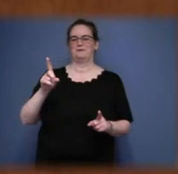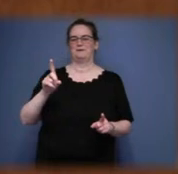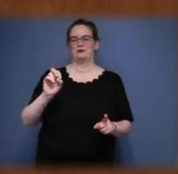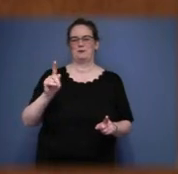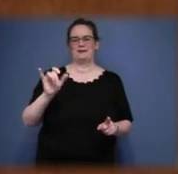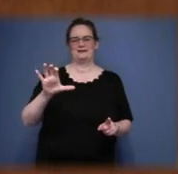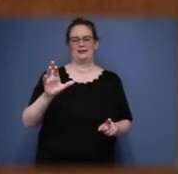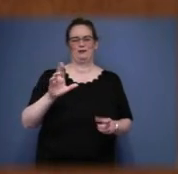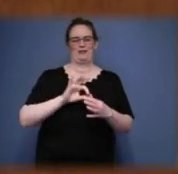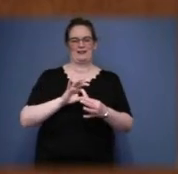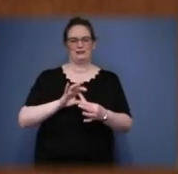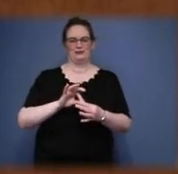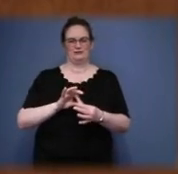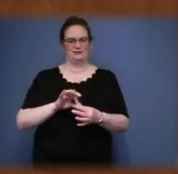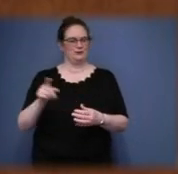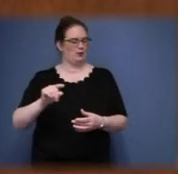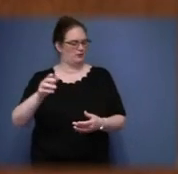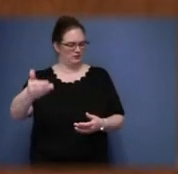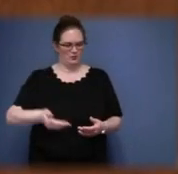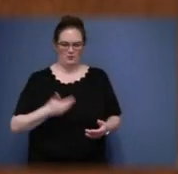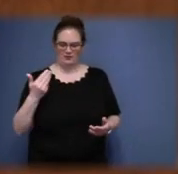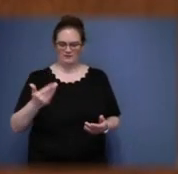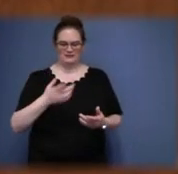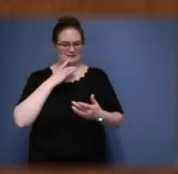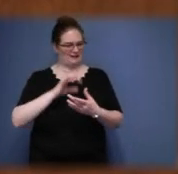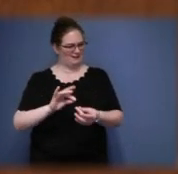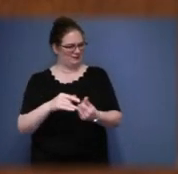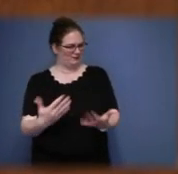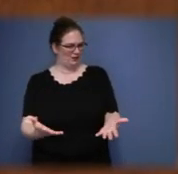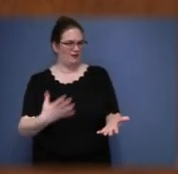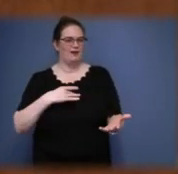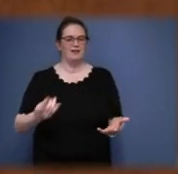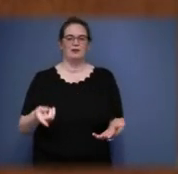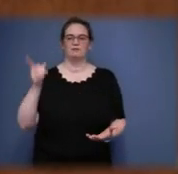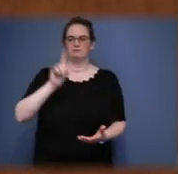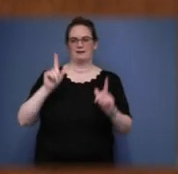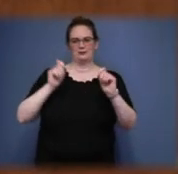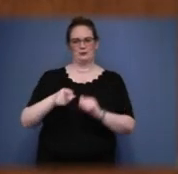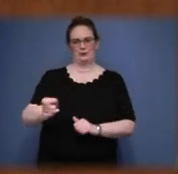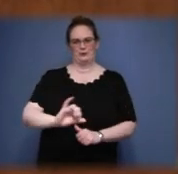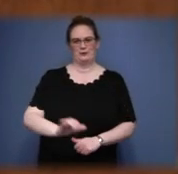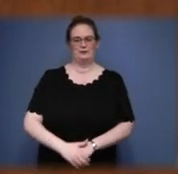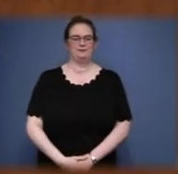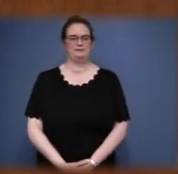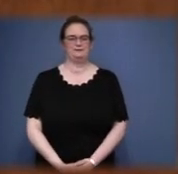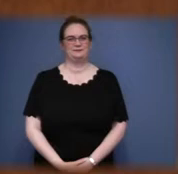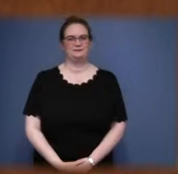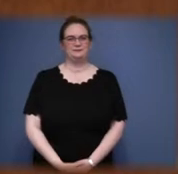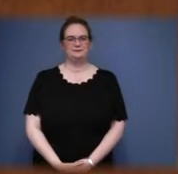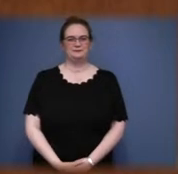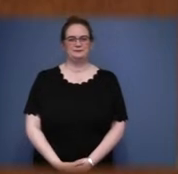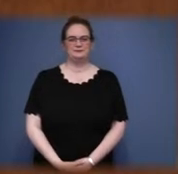Relations. You are also welcome to say something, and then we'd like to take a picture with you.